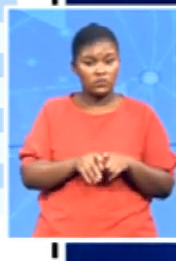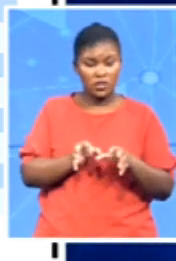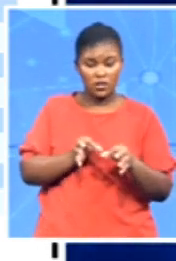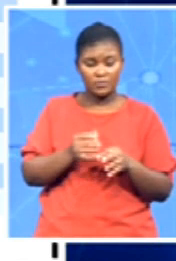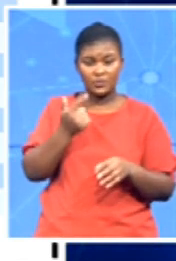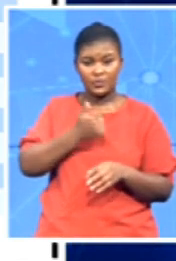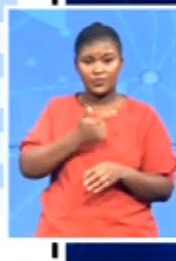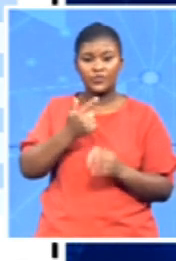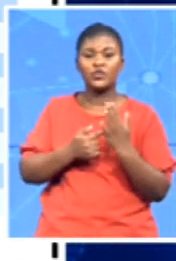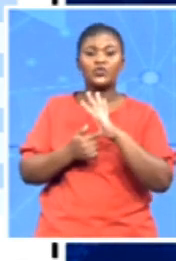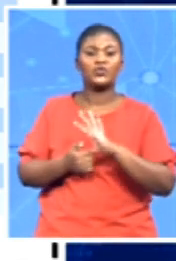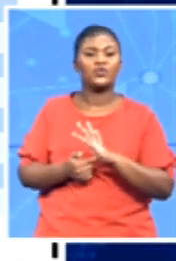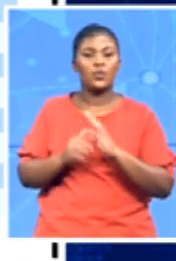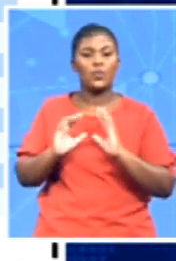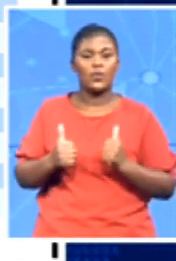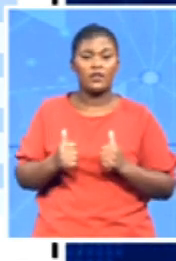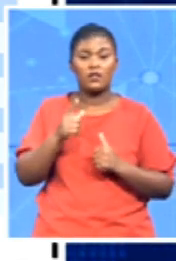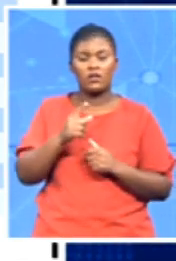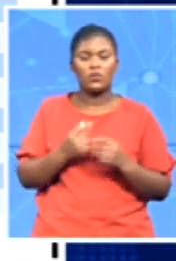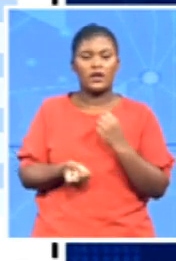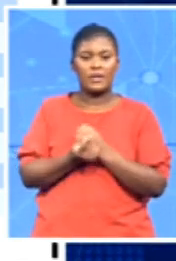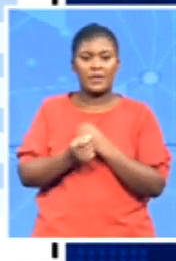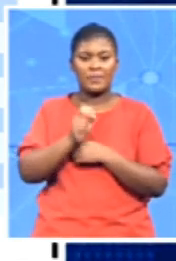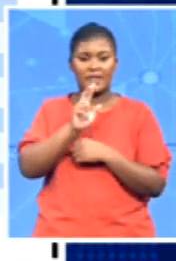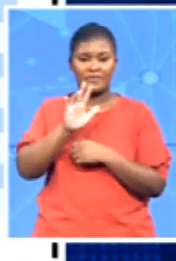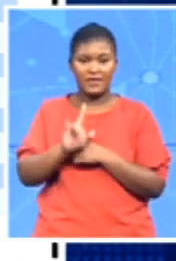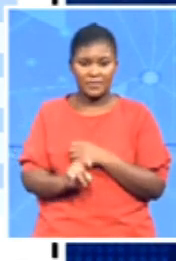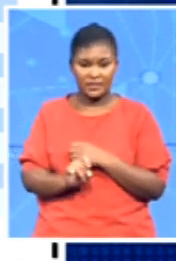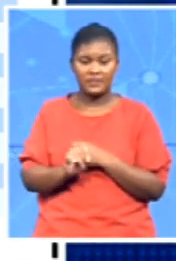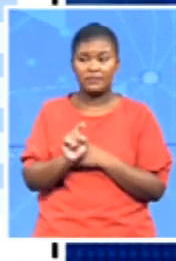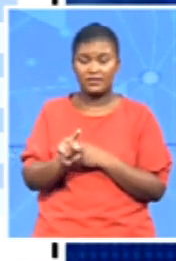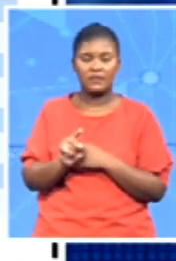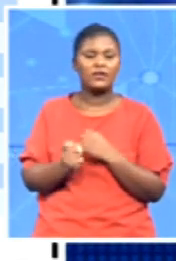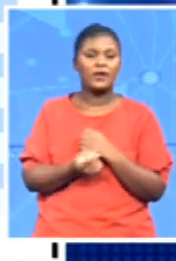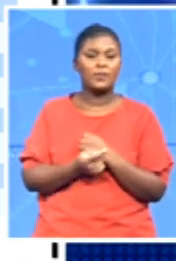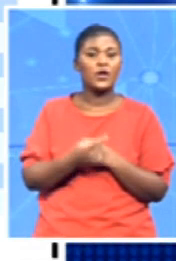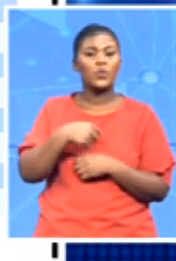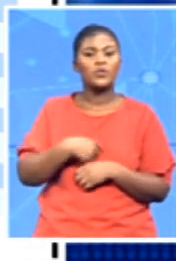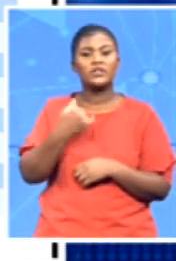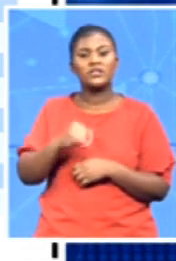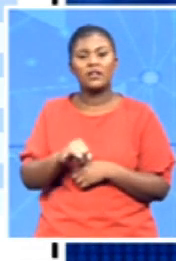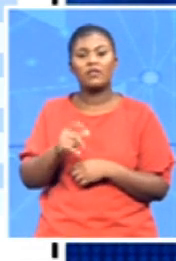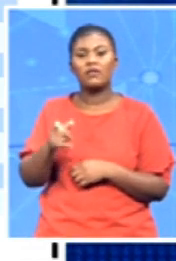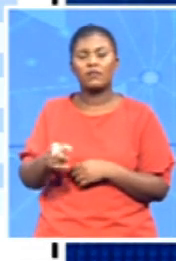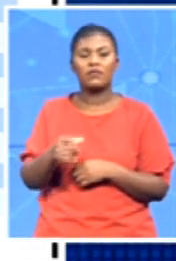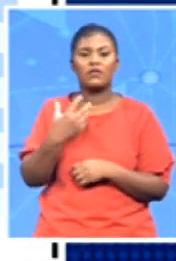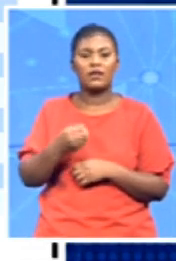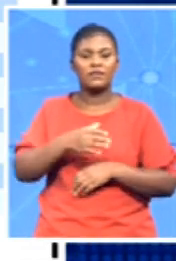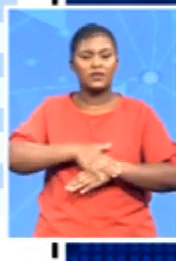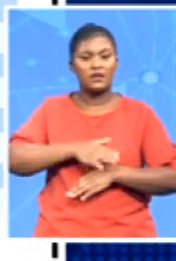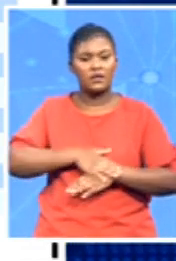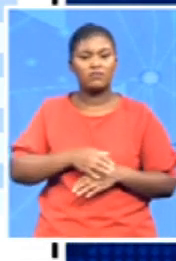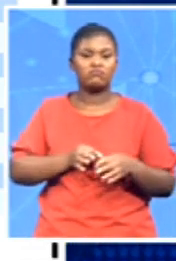at 85% almost, but you still have the Tygerberg, the Mitchells Plain, and Khayelitsha under 50%. And in the